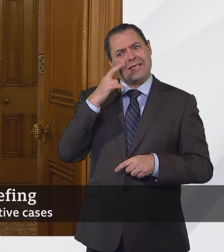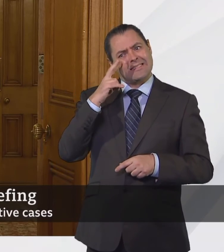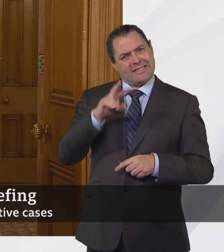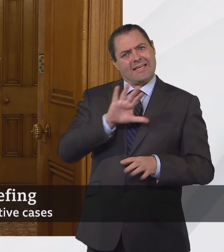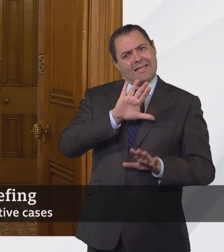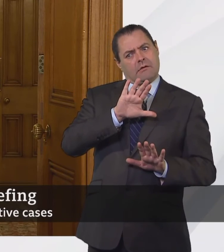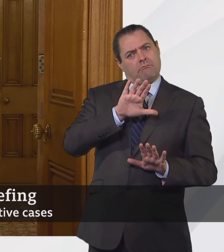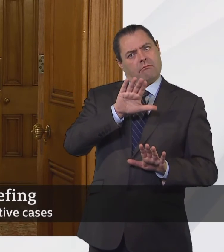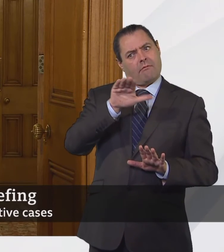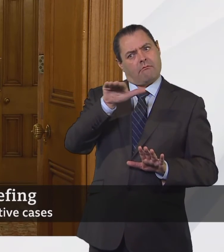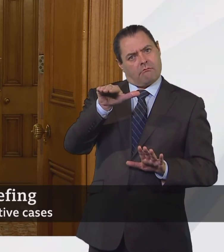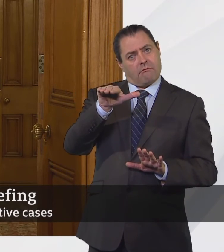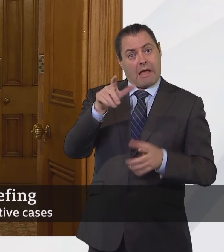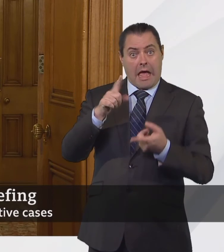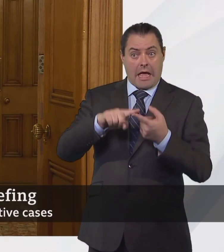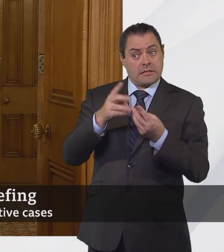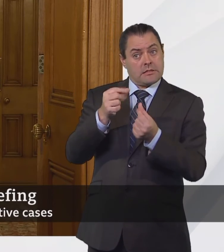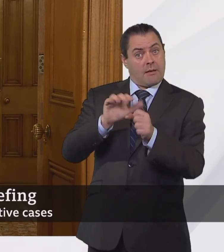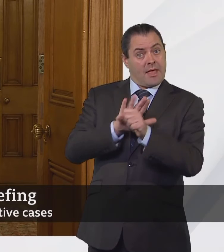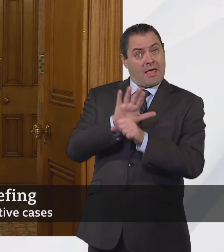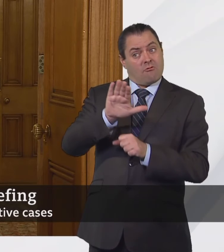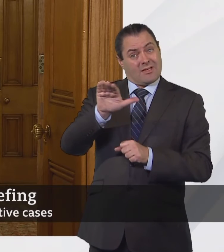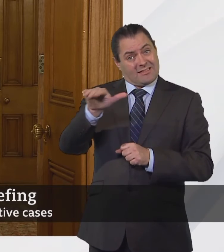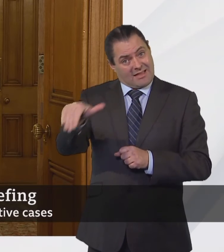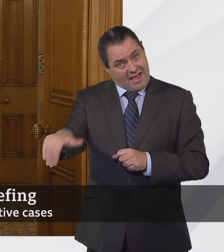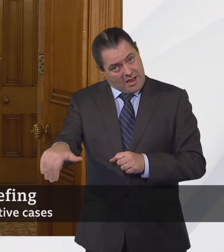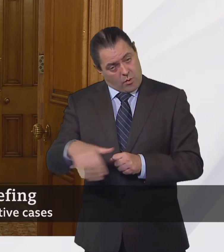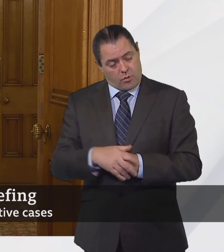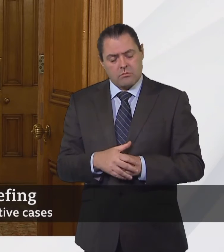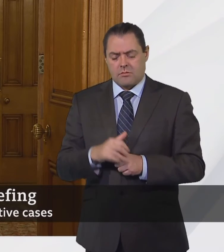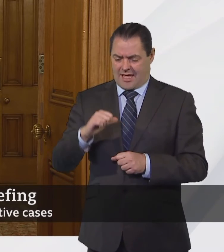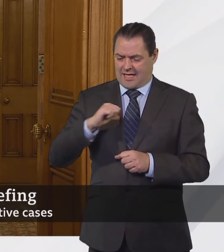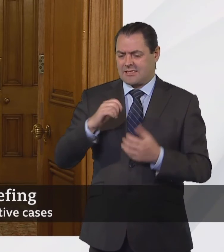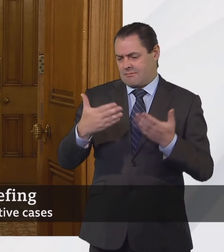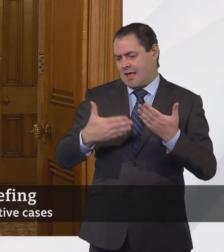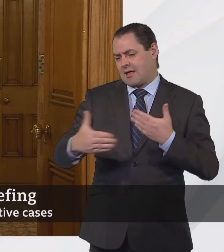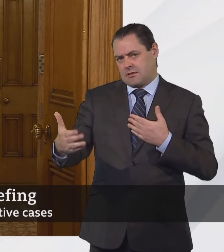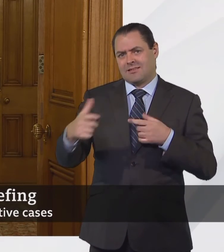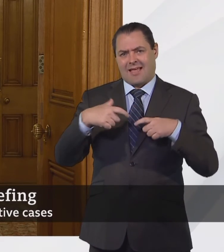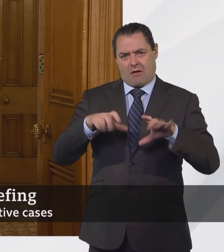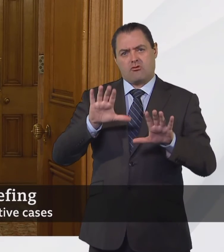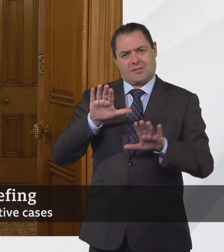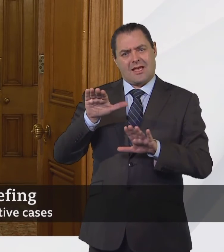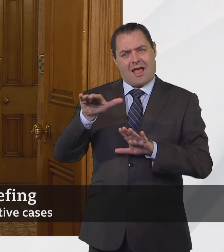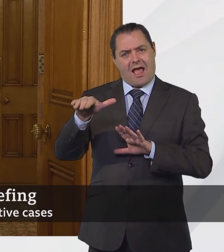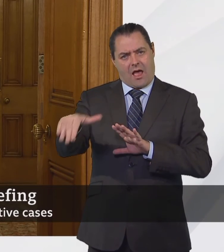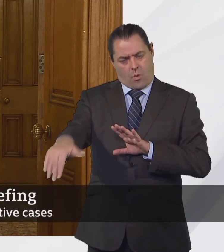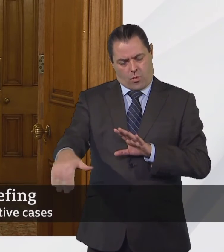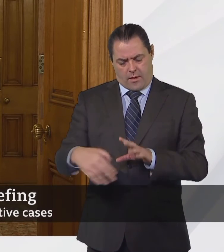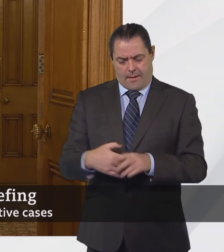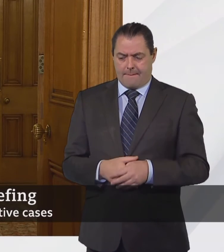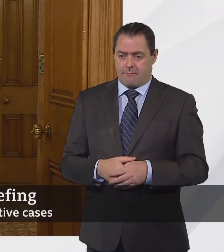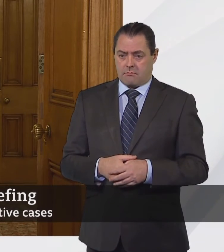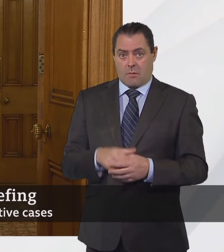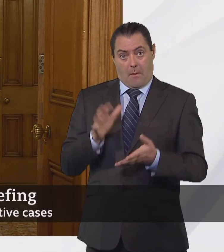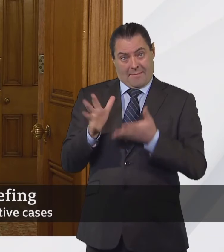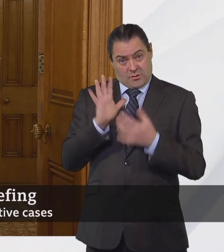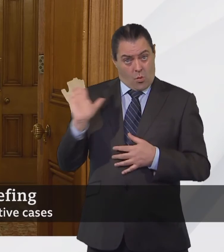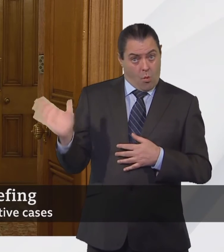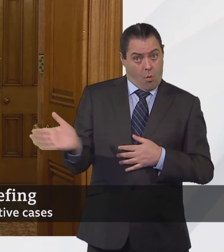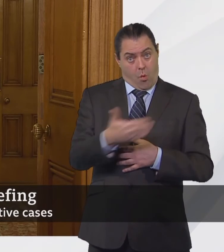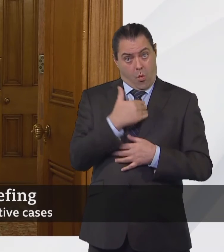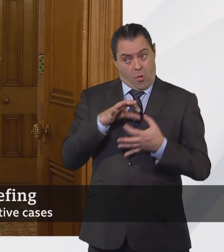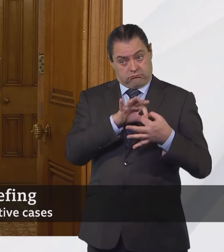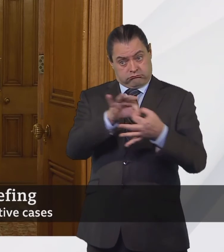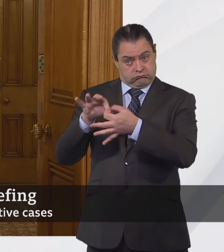as more data comes in, we hope and expect to see those trends continue. Together, we have prevented our